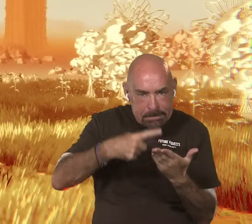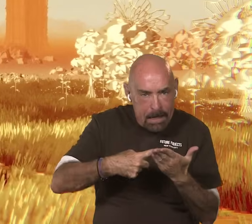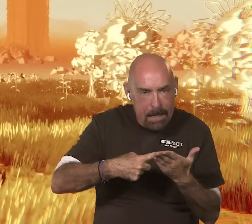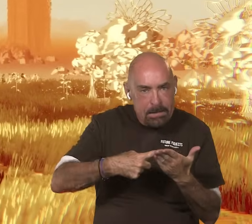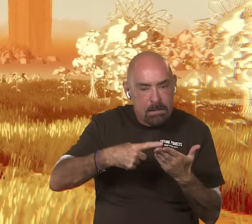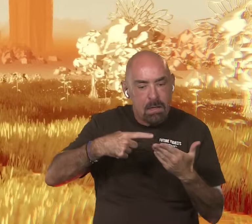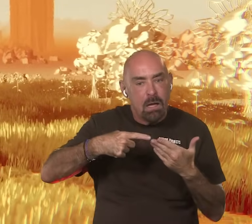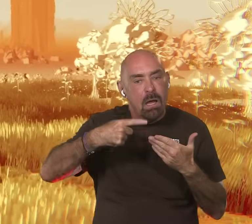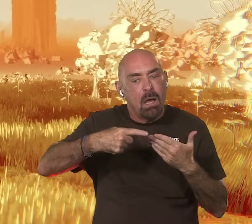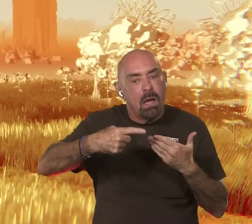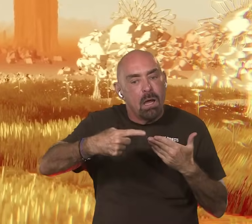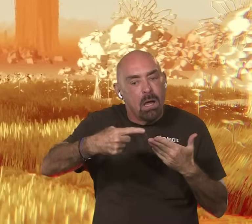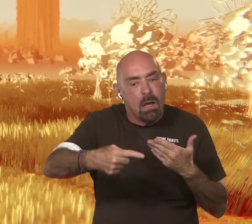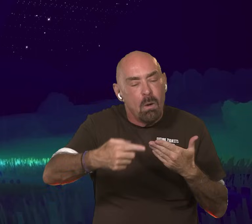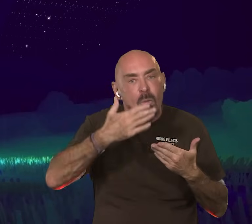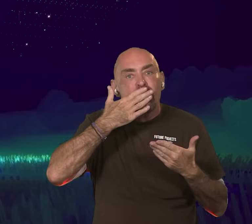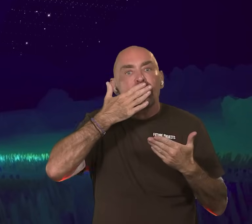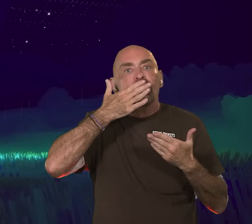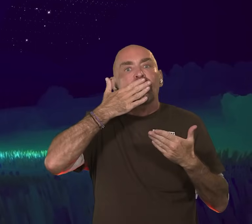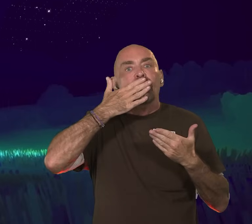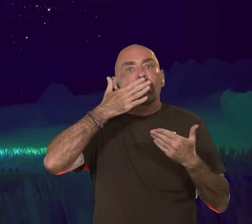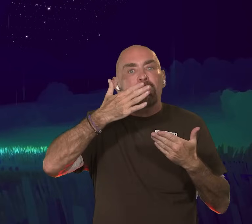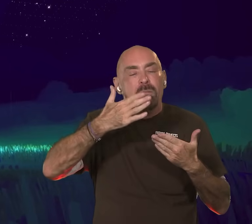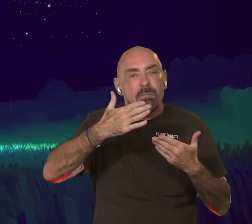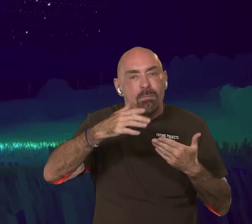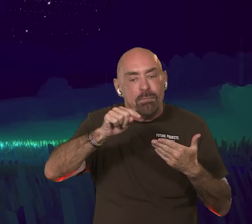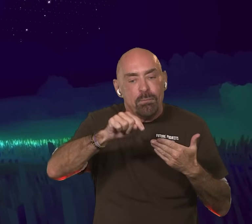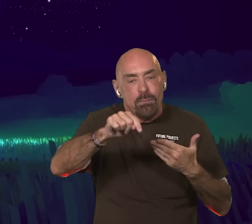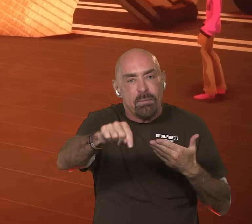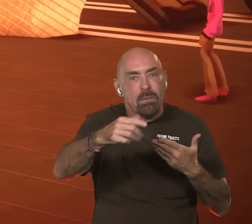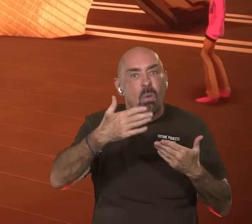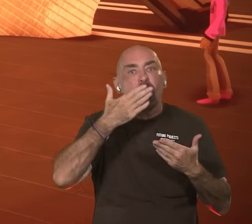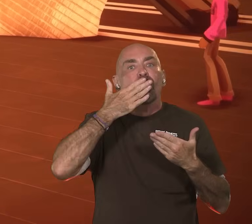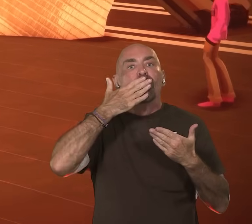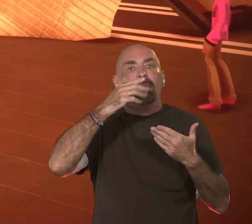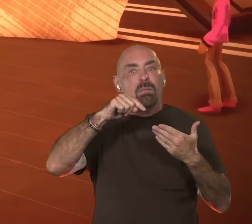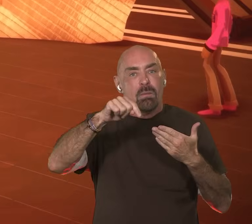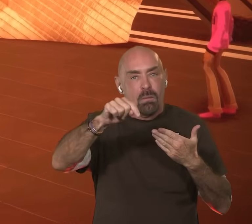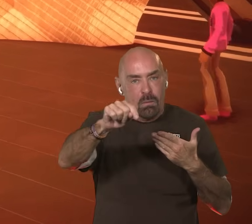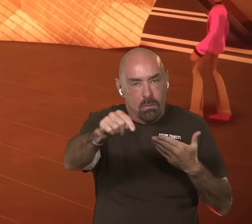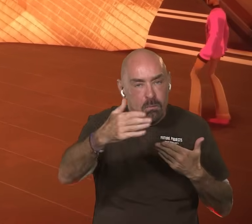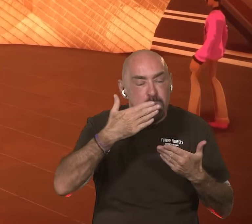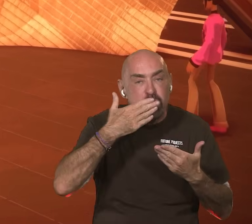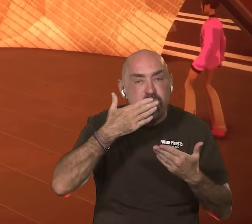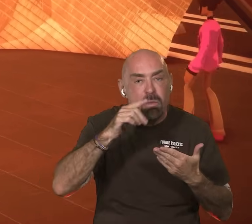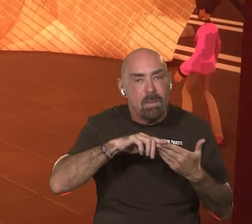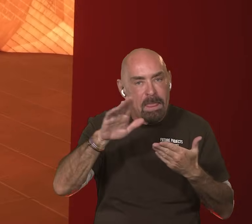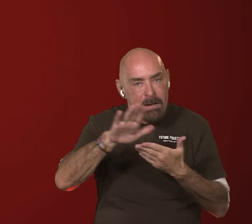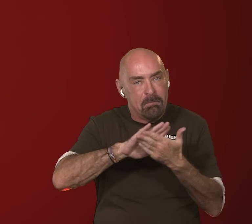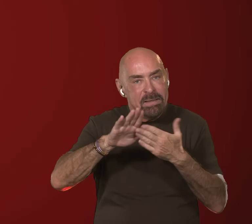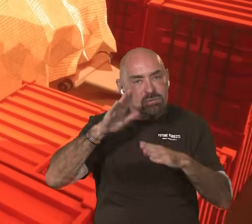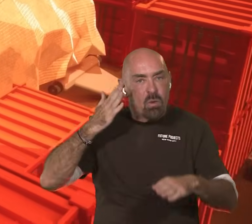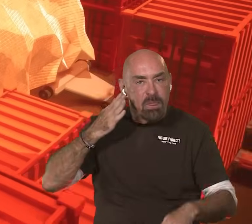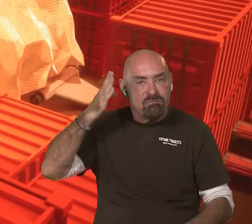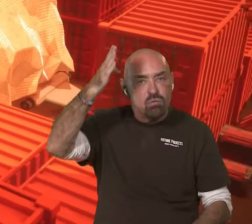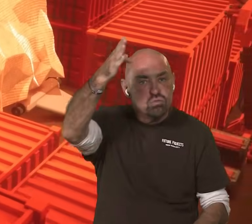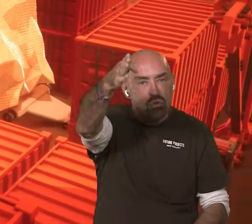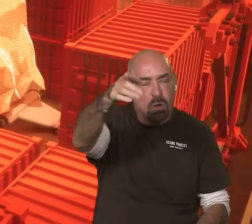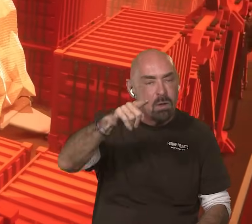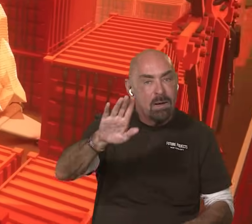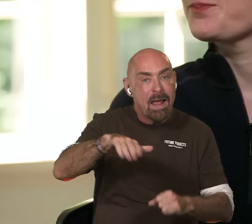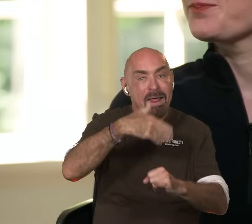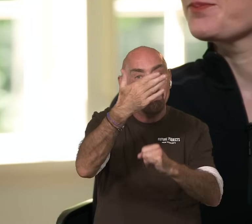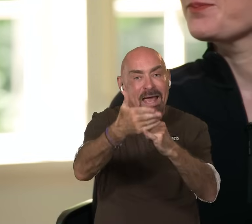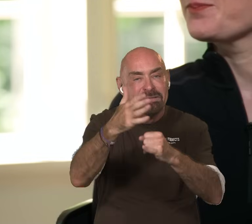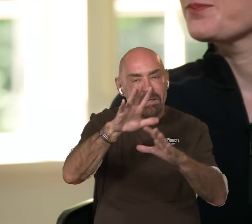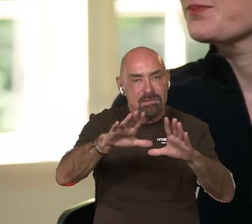decisions that are divorced from just the pure systems of the game, which then informs the events that will occur in the future, so that at the end,